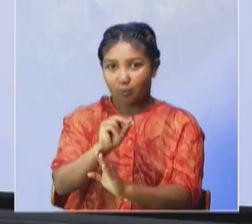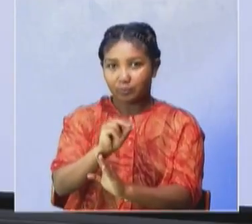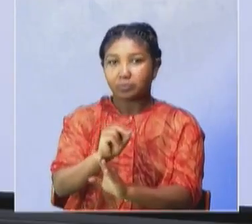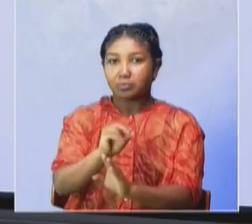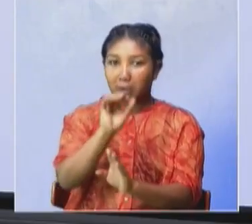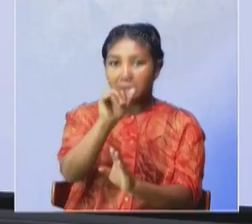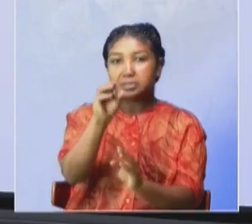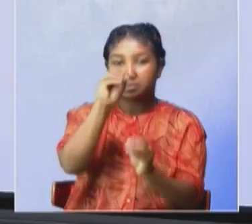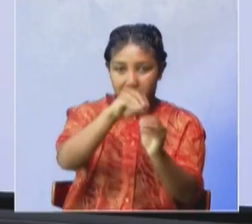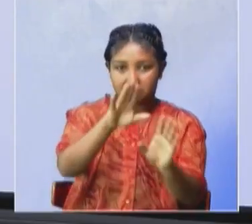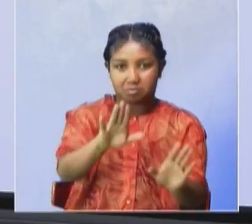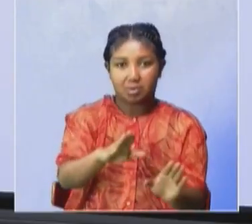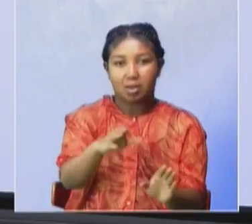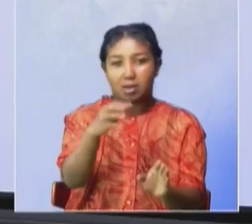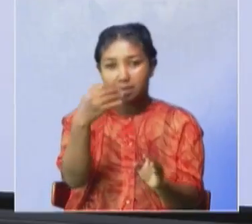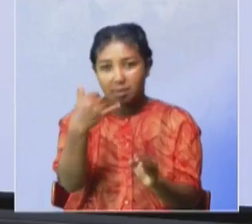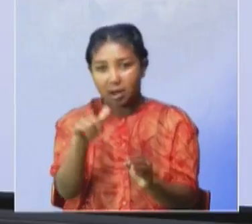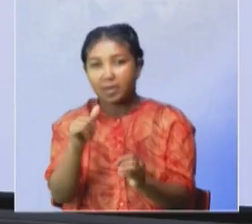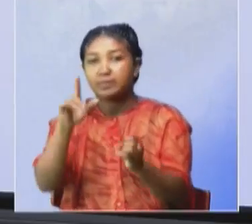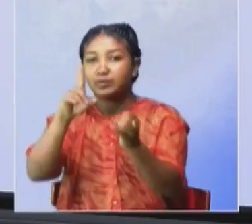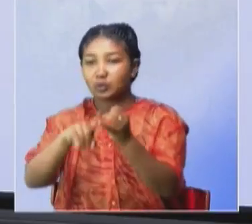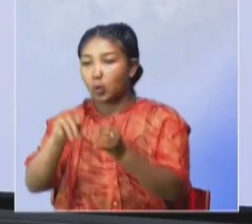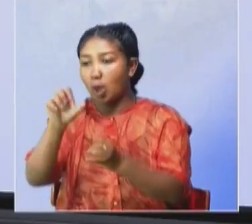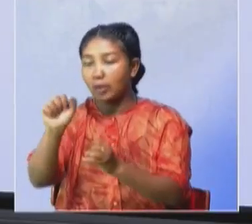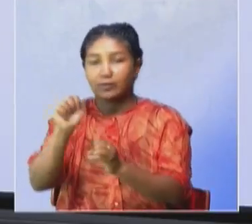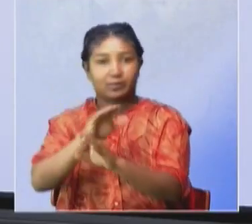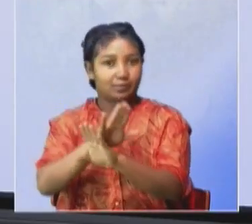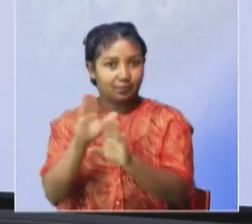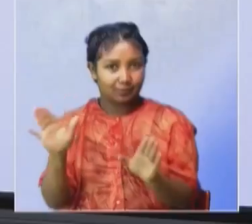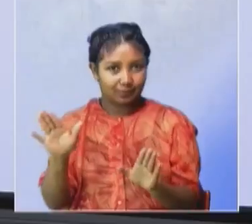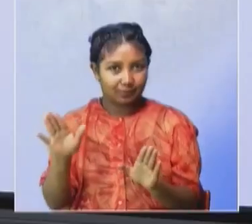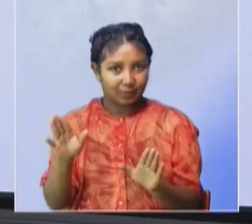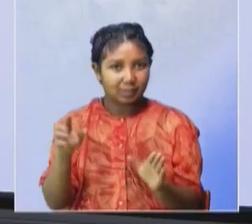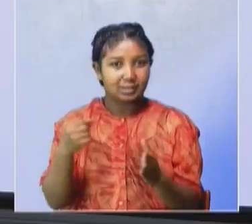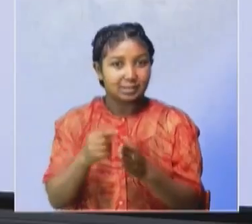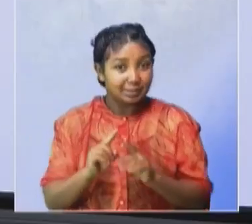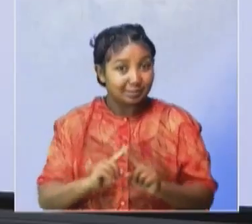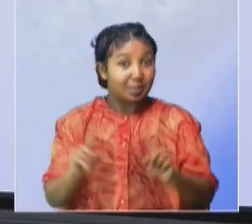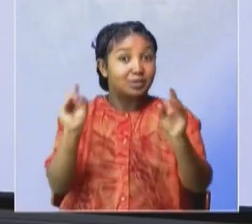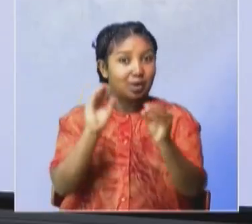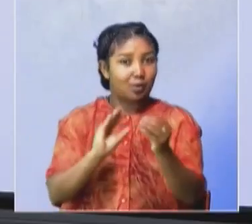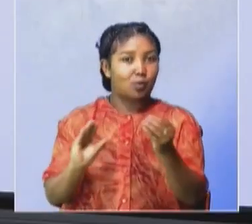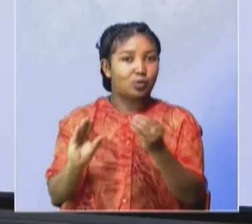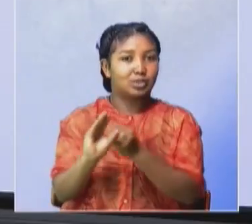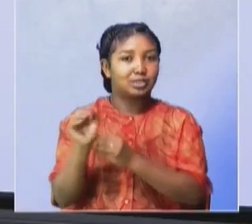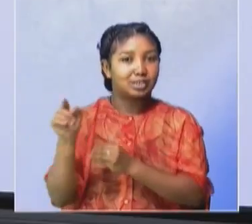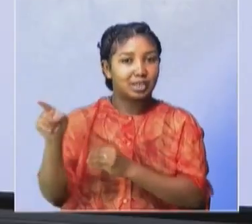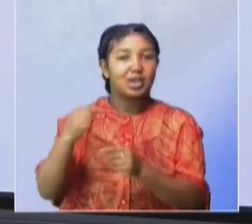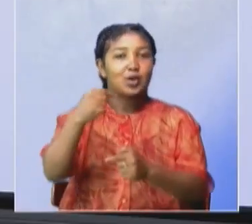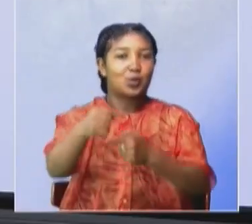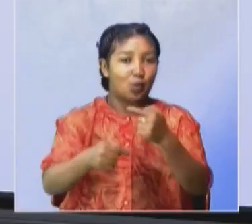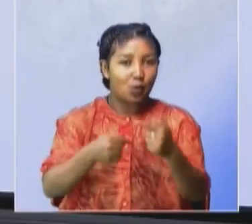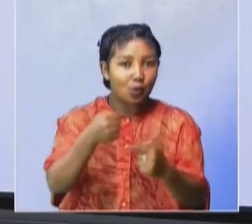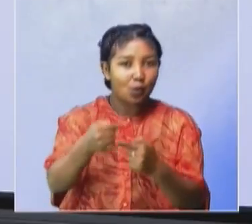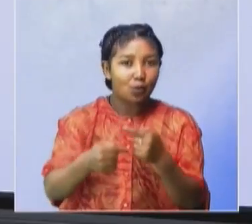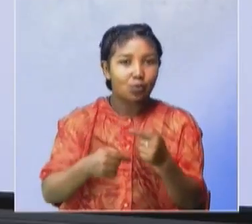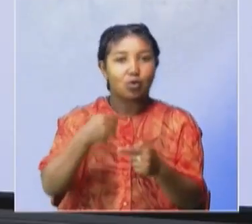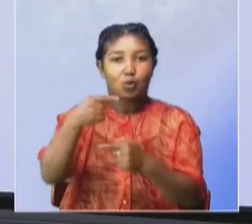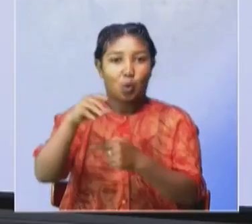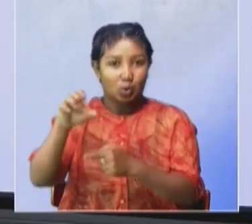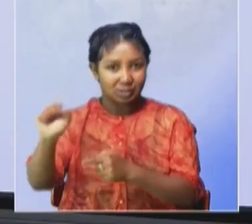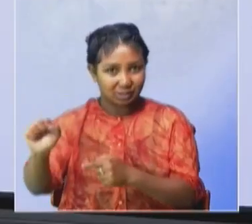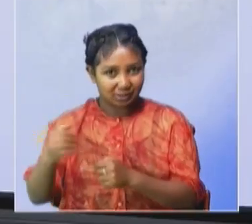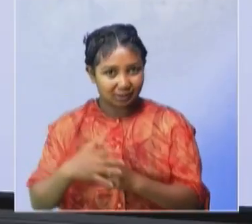just take play and add at the end s. This is a special condition. Here is go,